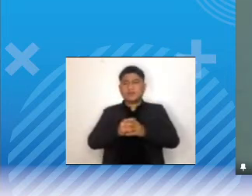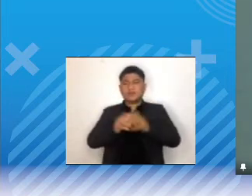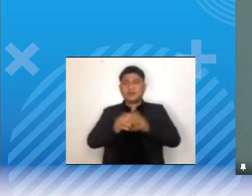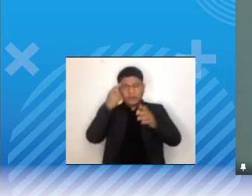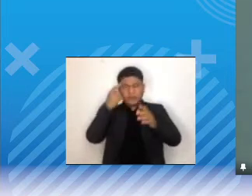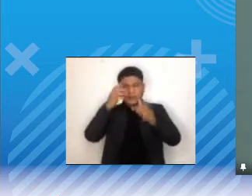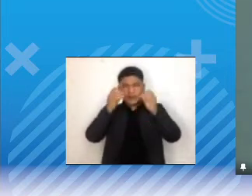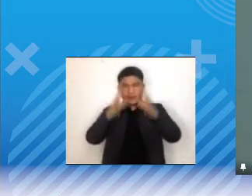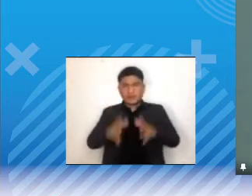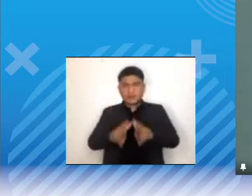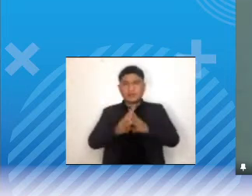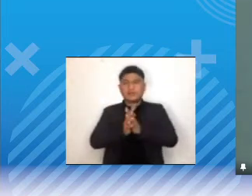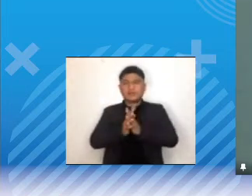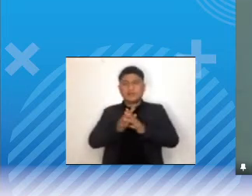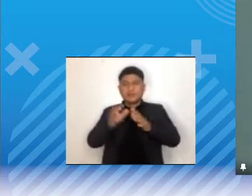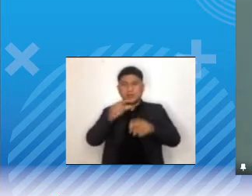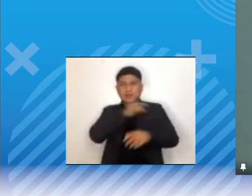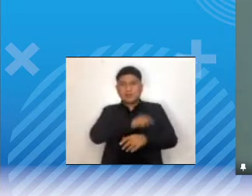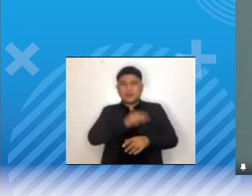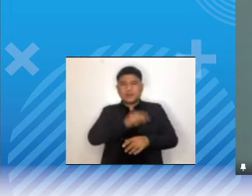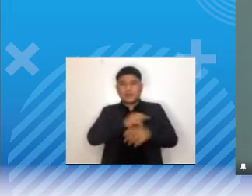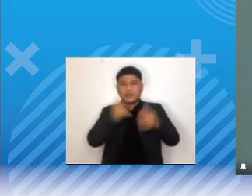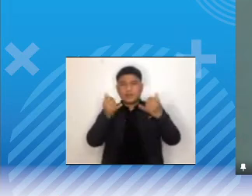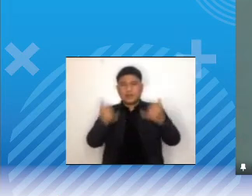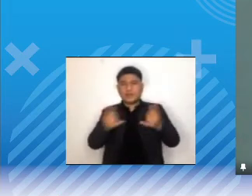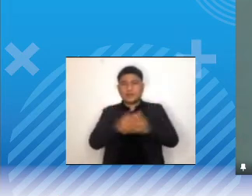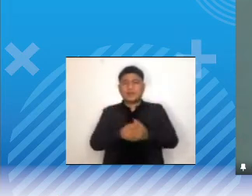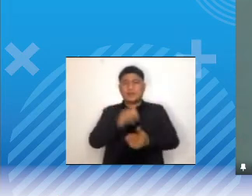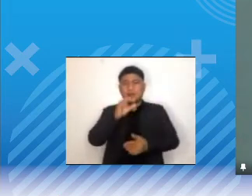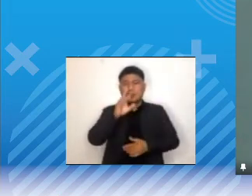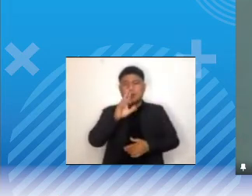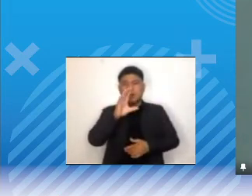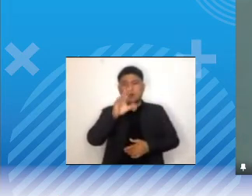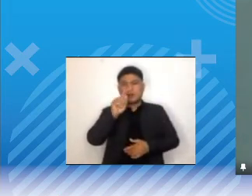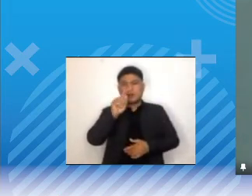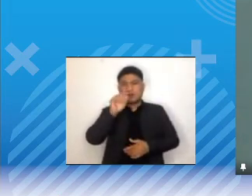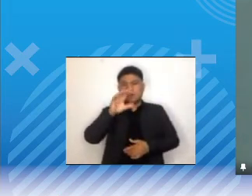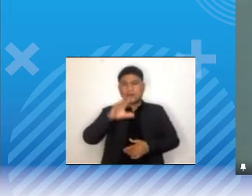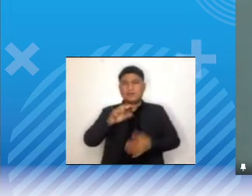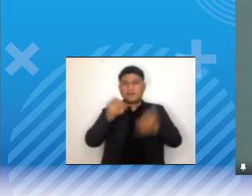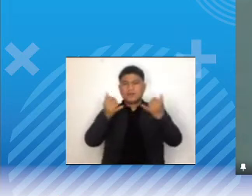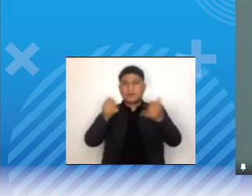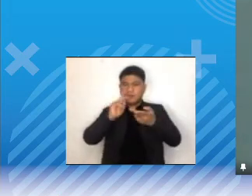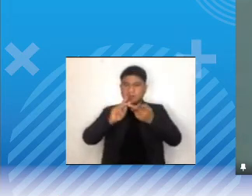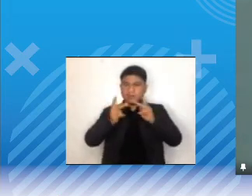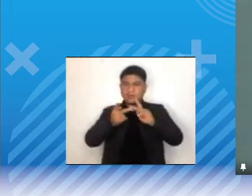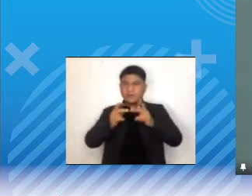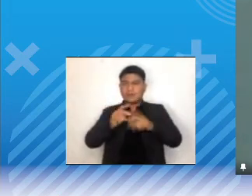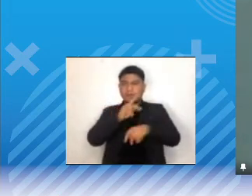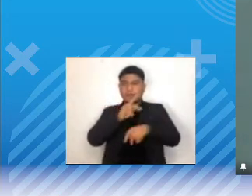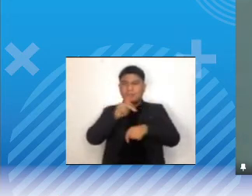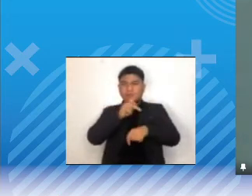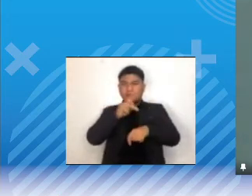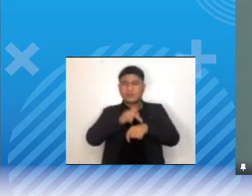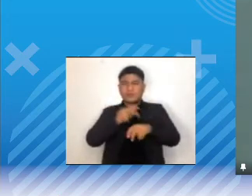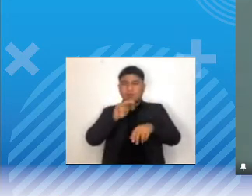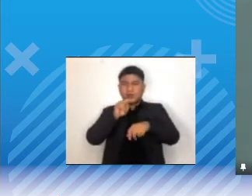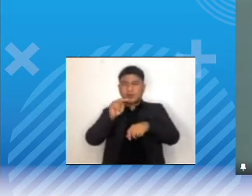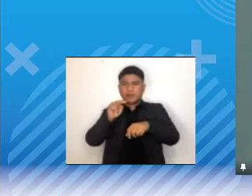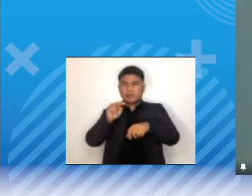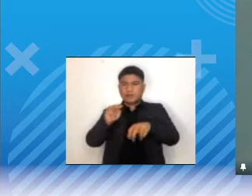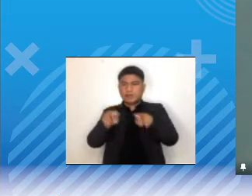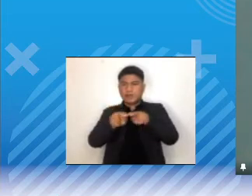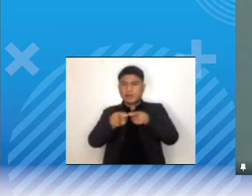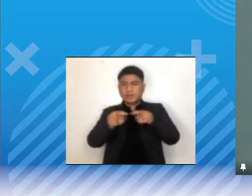or RCTQ. So ang RCTQ po is a partnership between the Philippine Normal University,